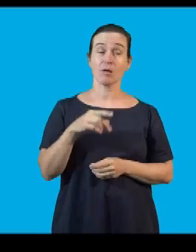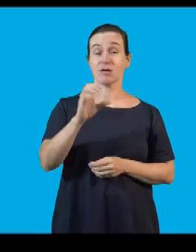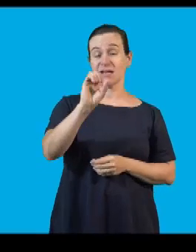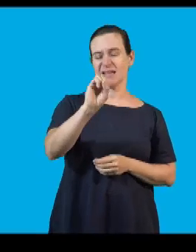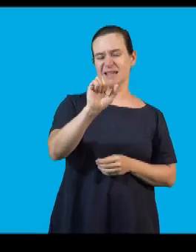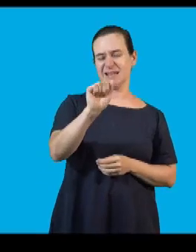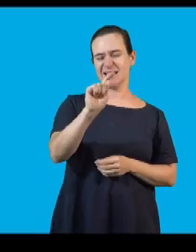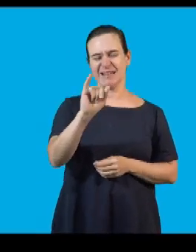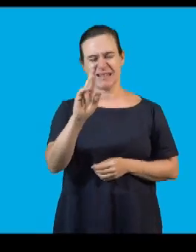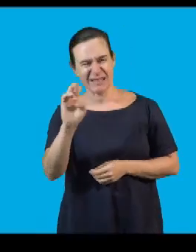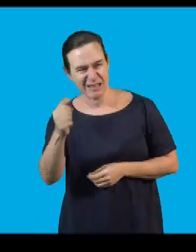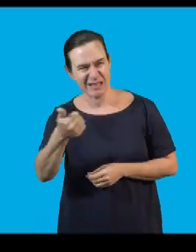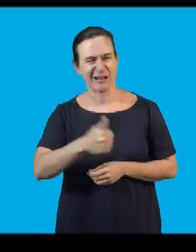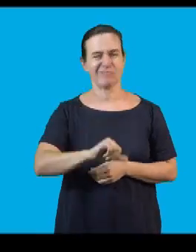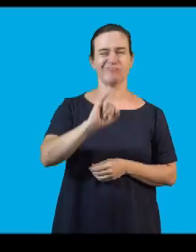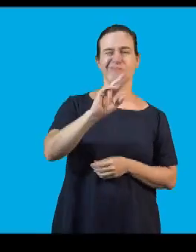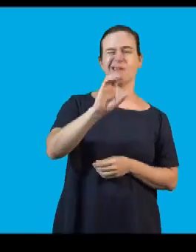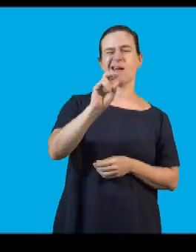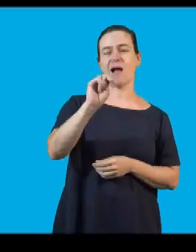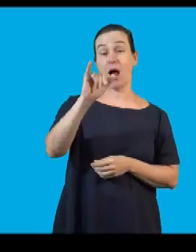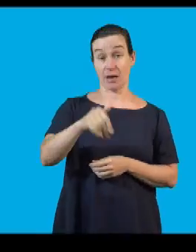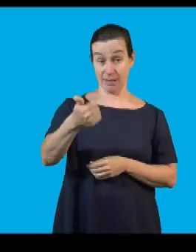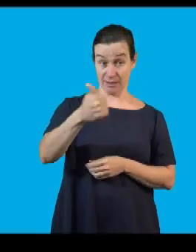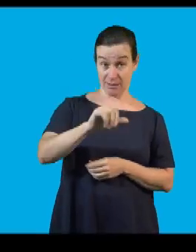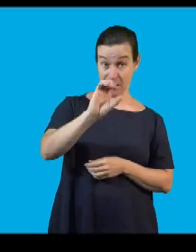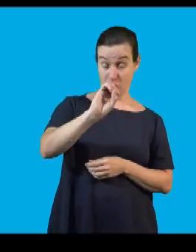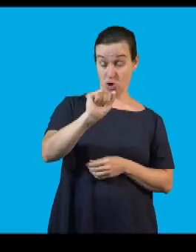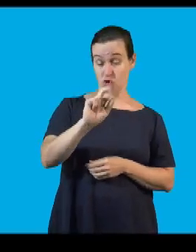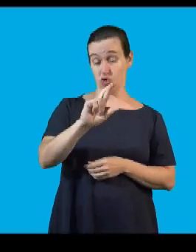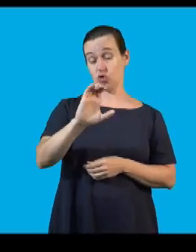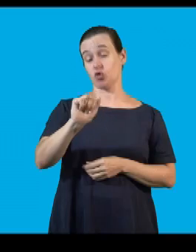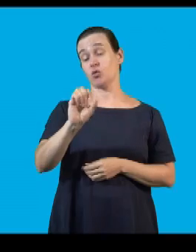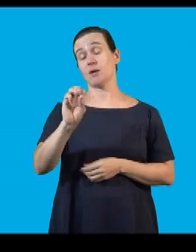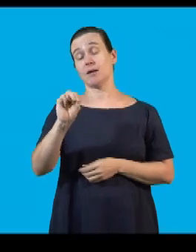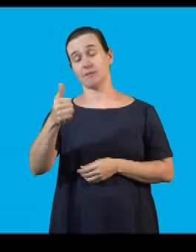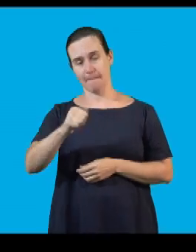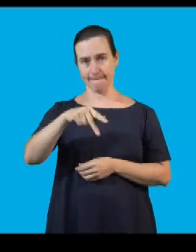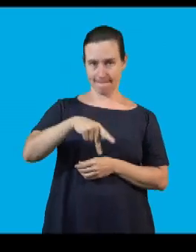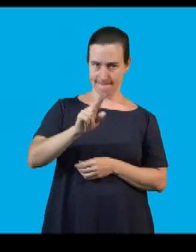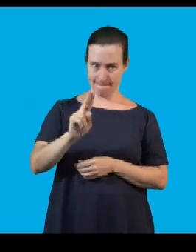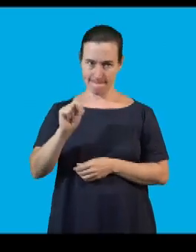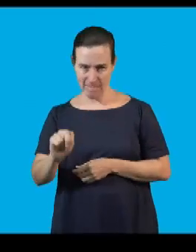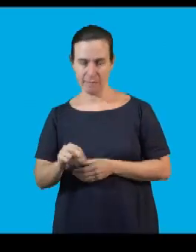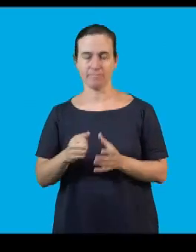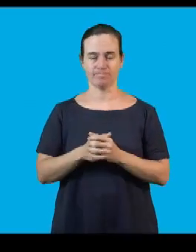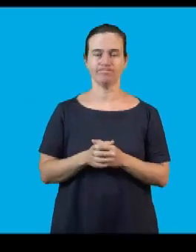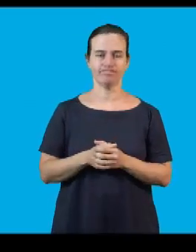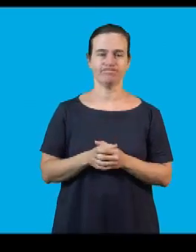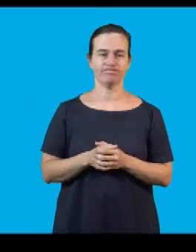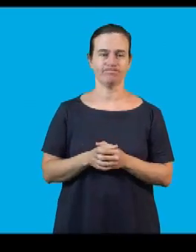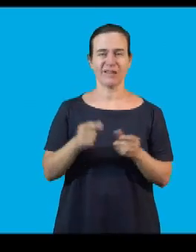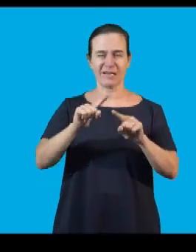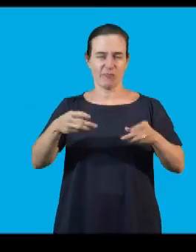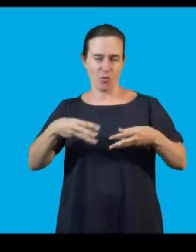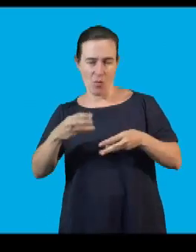most common one is your satire, irony, sarcasm, and your pun, okay? So that is the use of figures